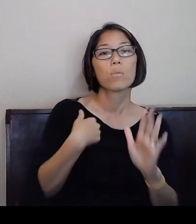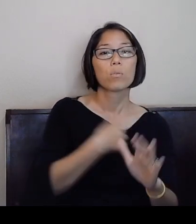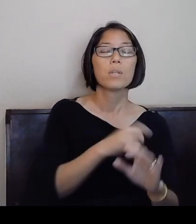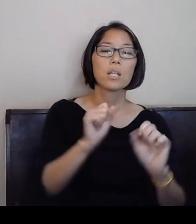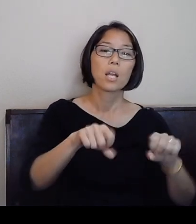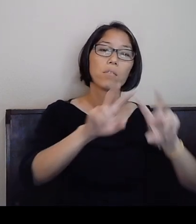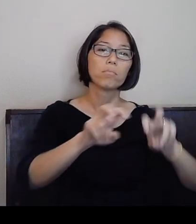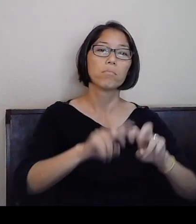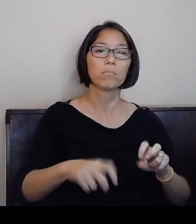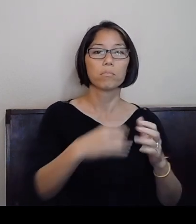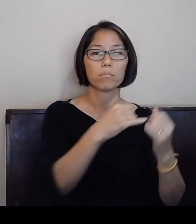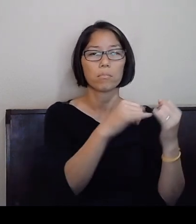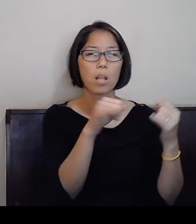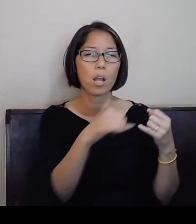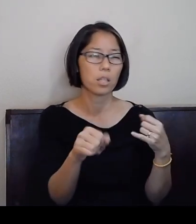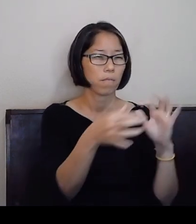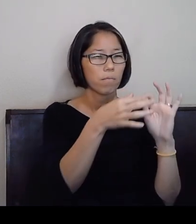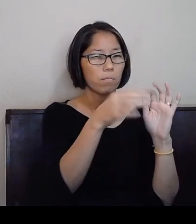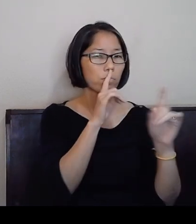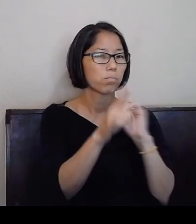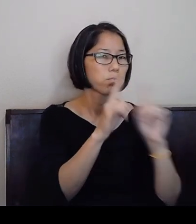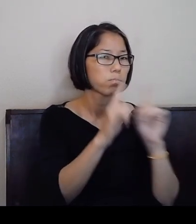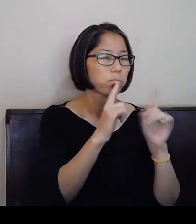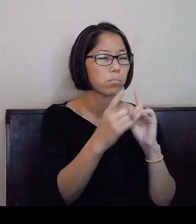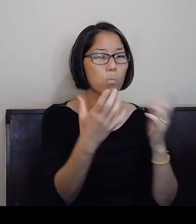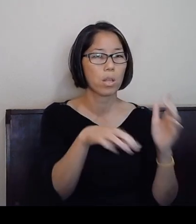we can examine lines of dialogue, what the characters say.